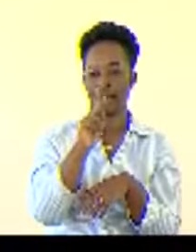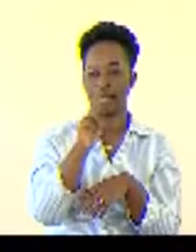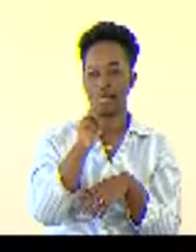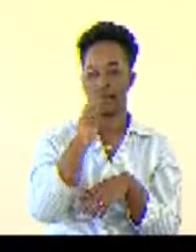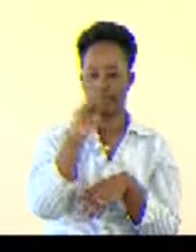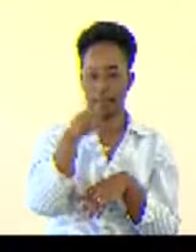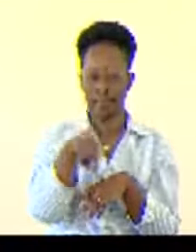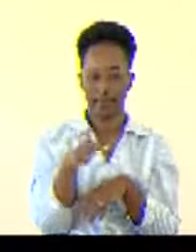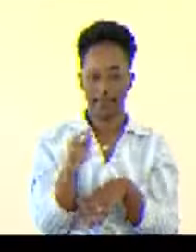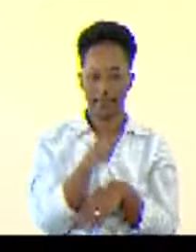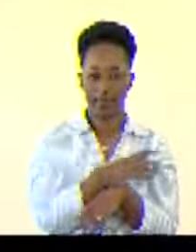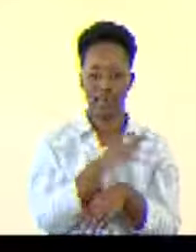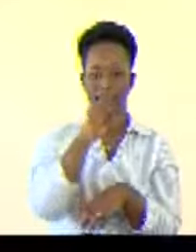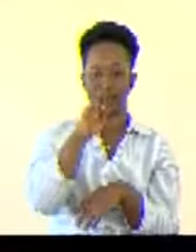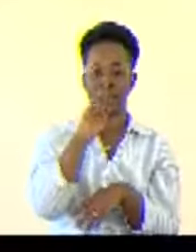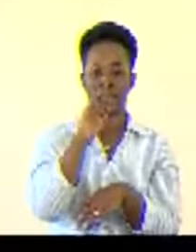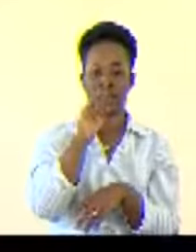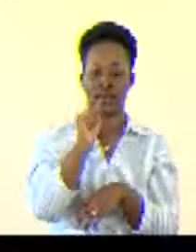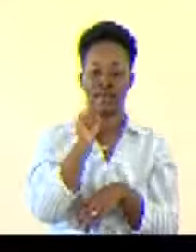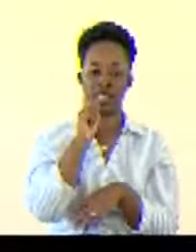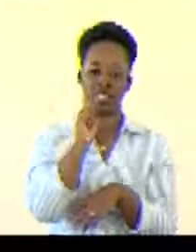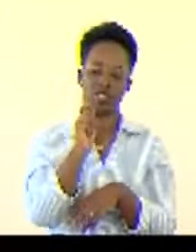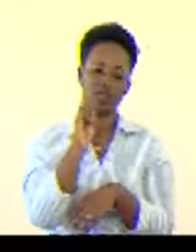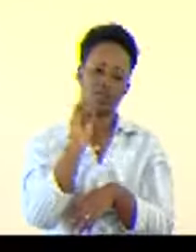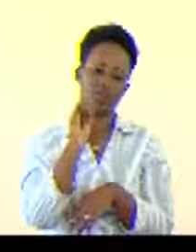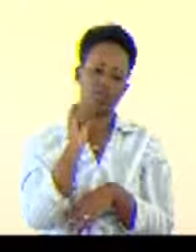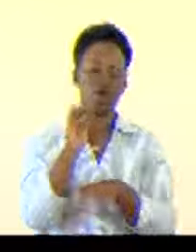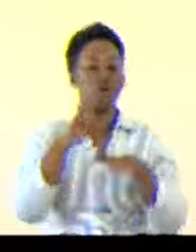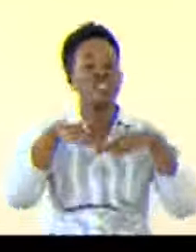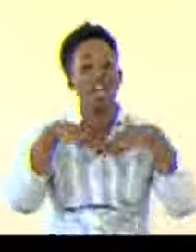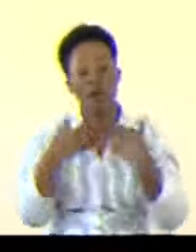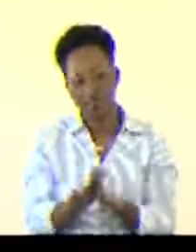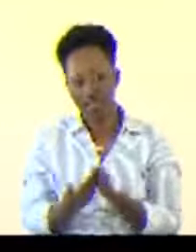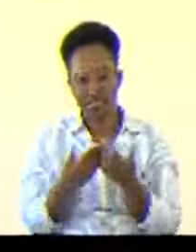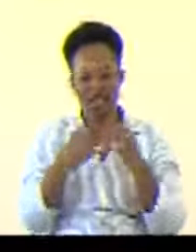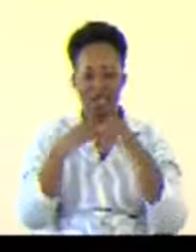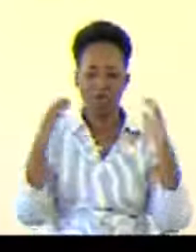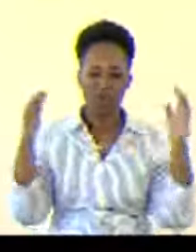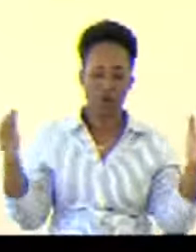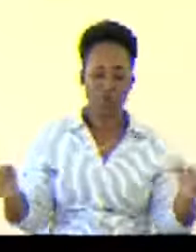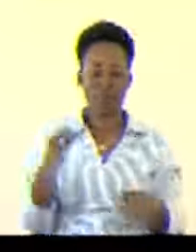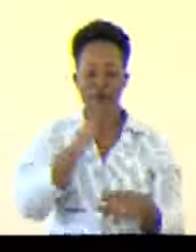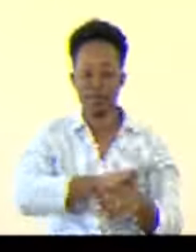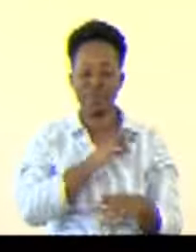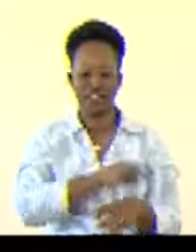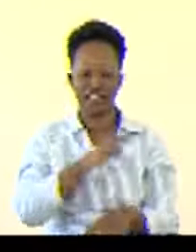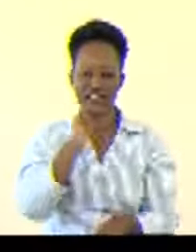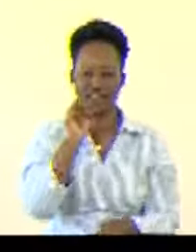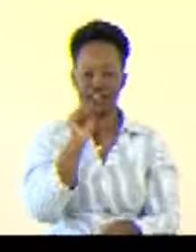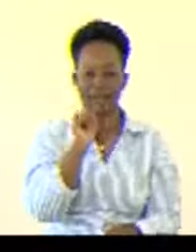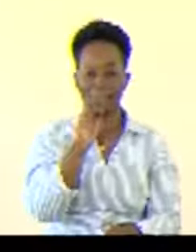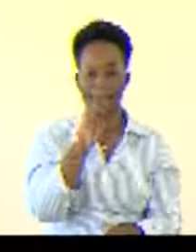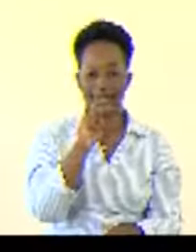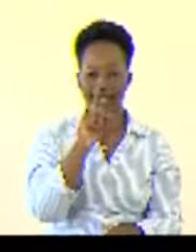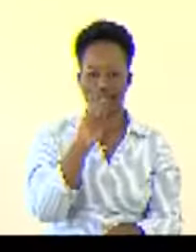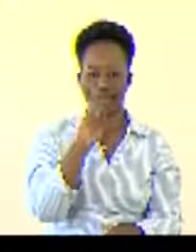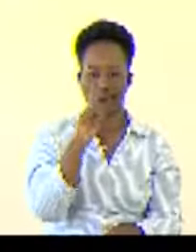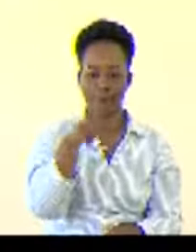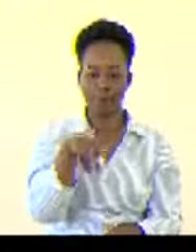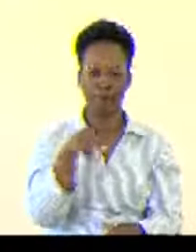markup ratio, or gross profit markup, the markup ratio. So what